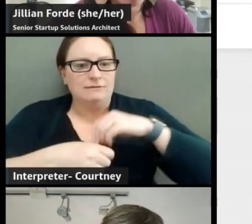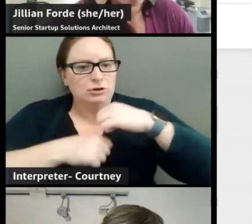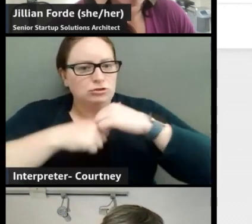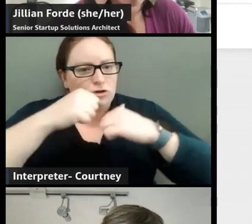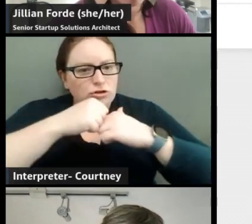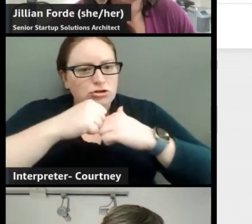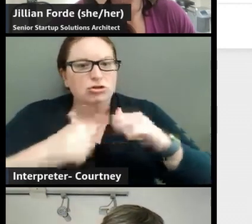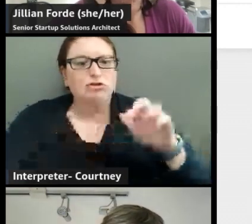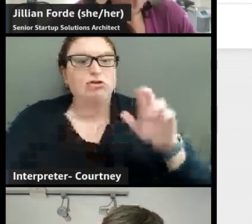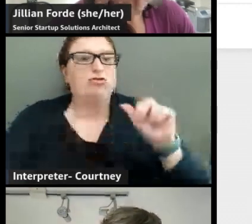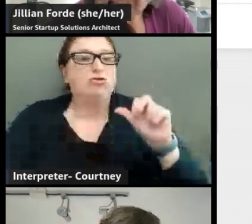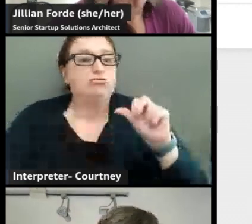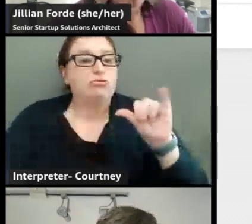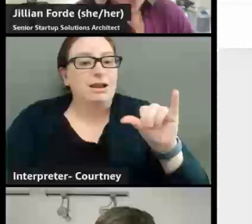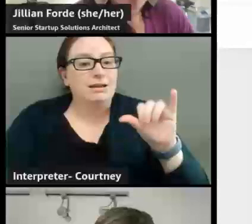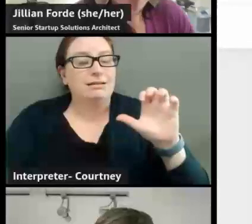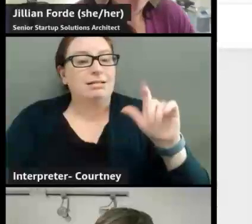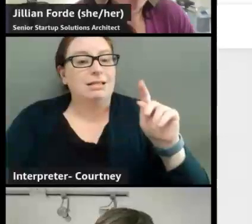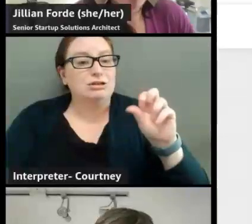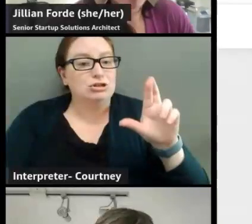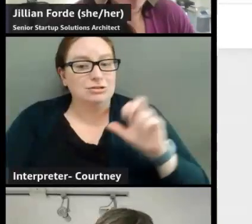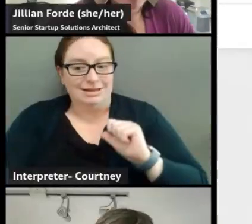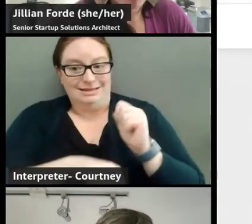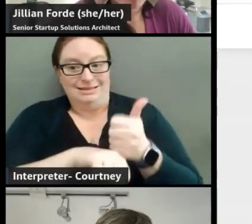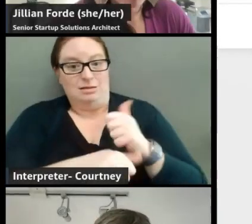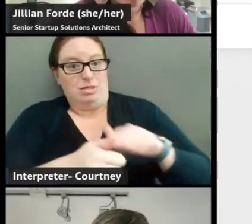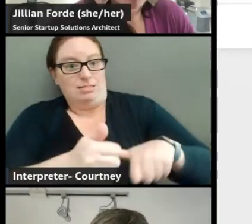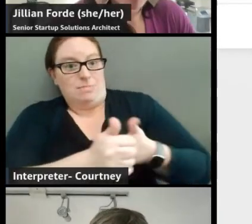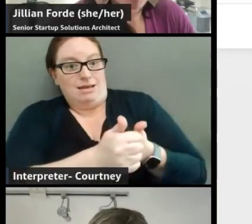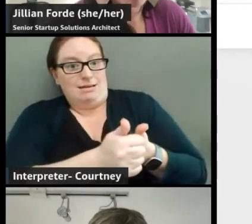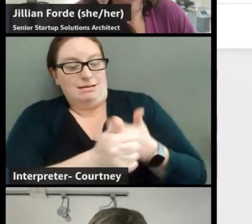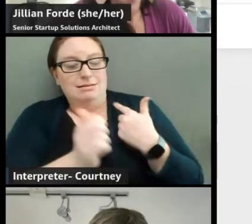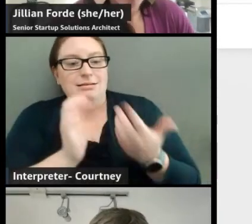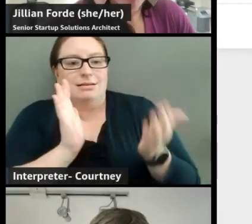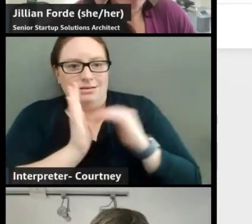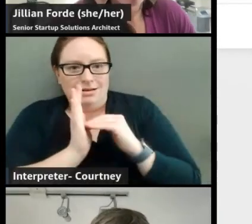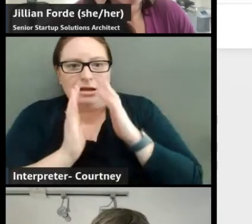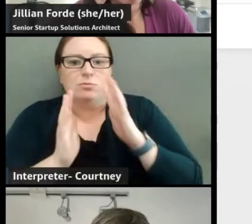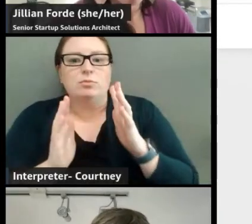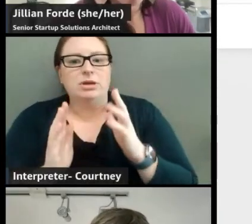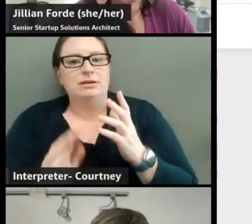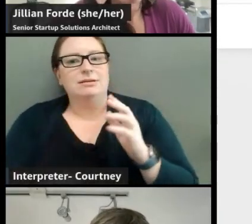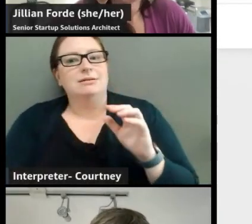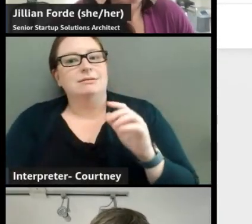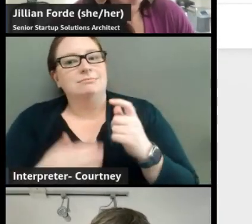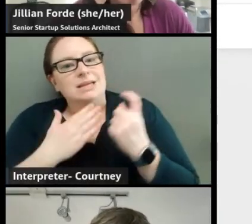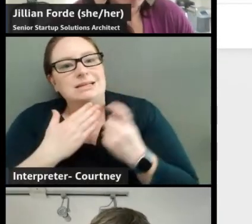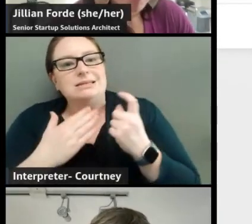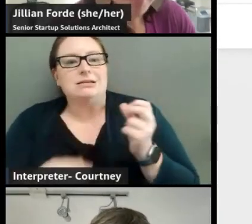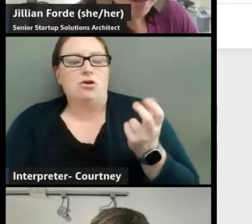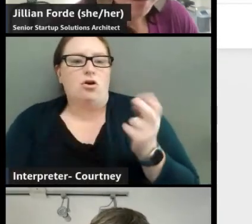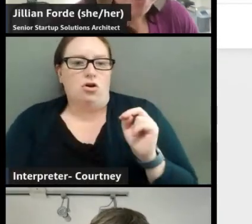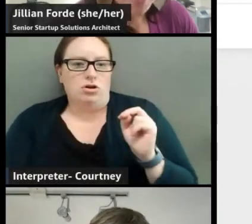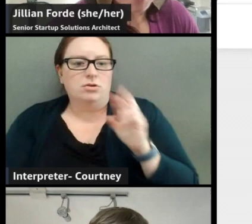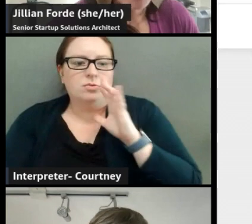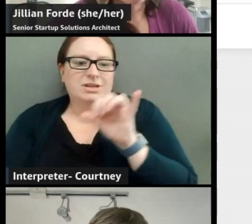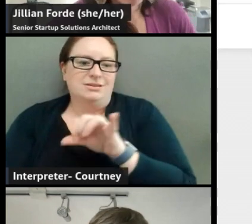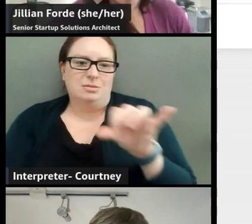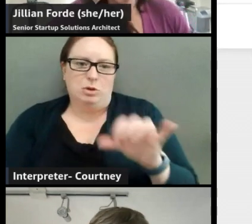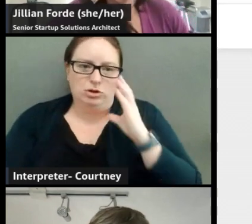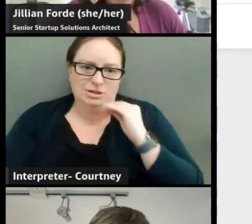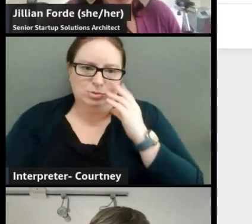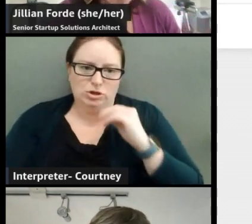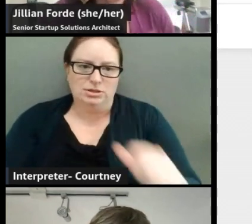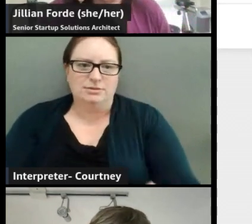Ray cluster that gets set up in the backend is, again, it's going to be instant on. It's going to be the similar experience.